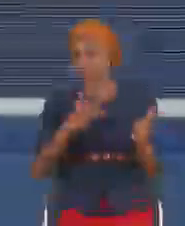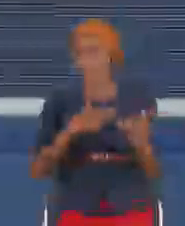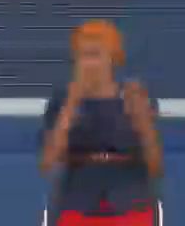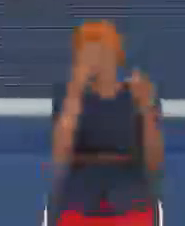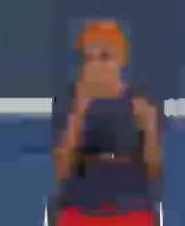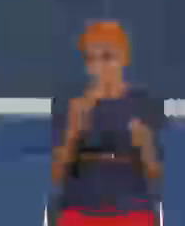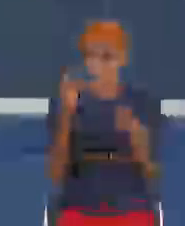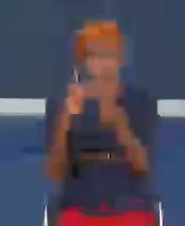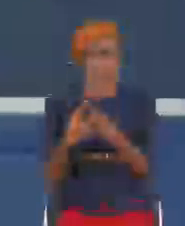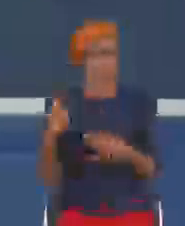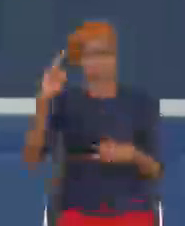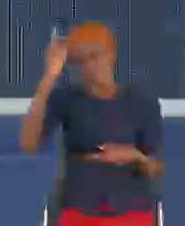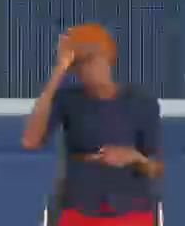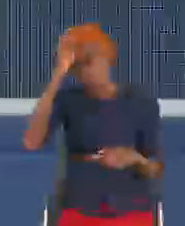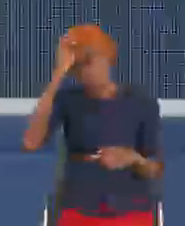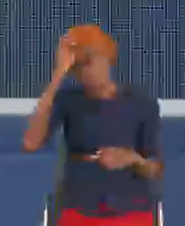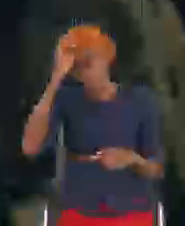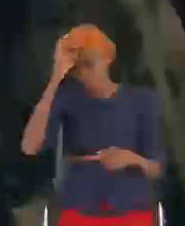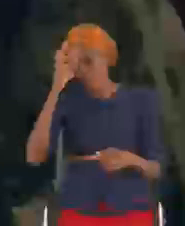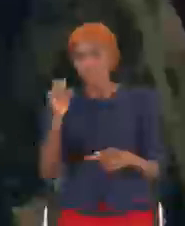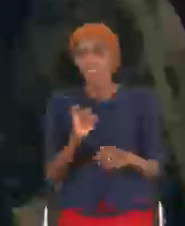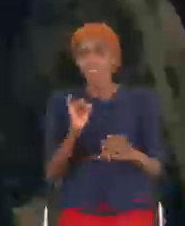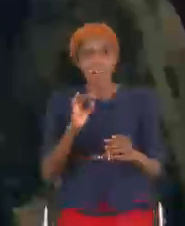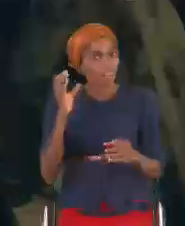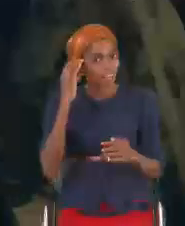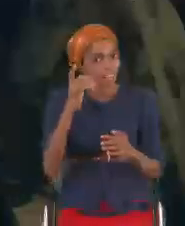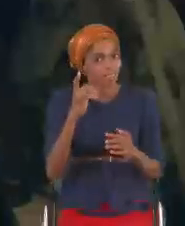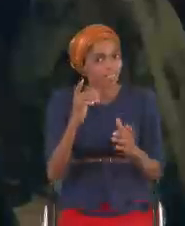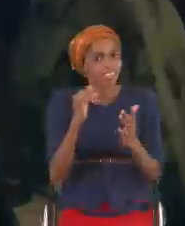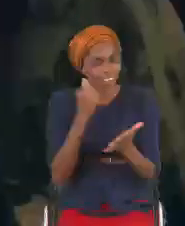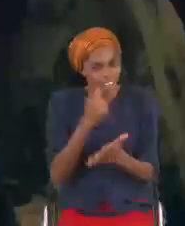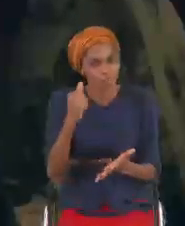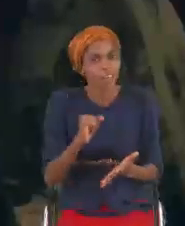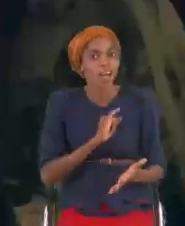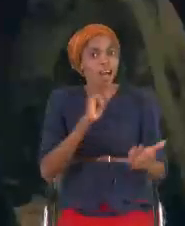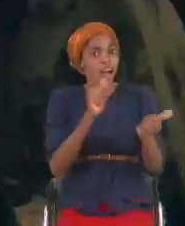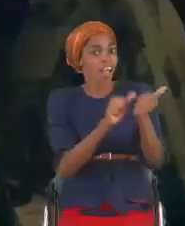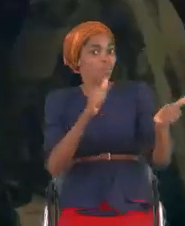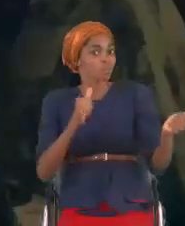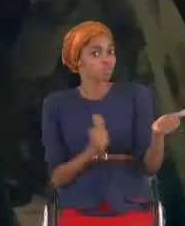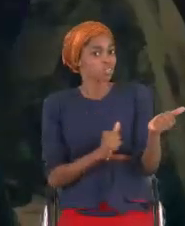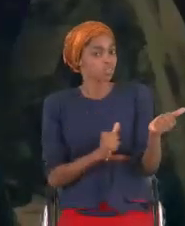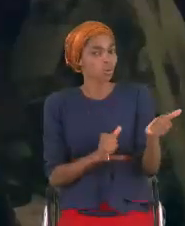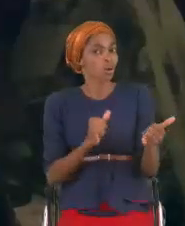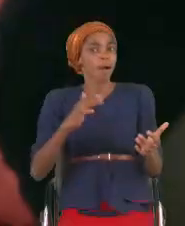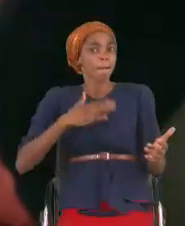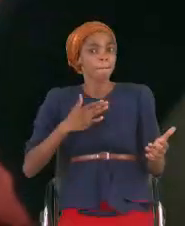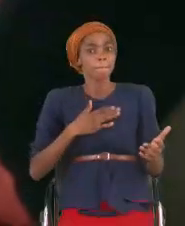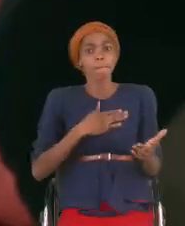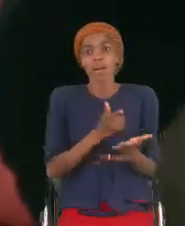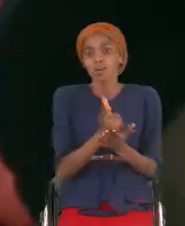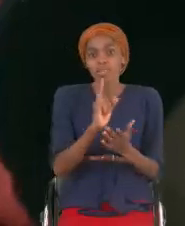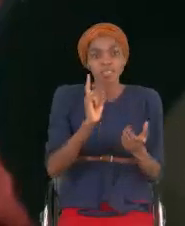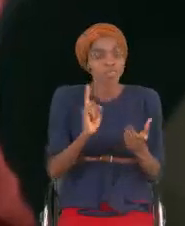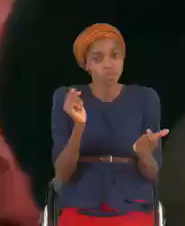Satan. Can I hear you? I withdraw my loyalty from that gang.